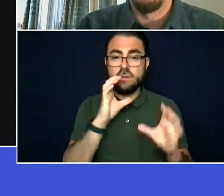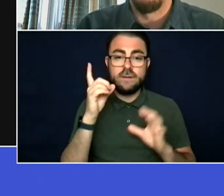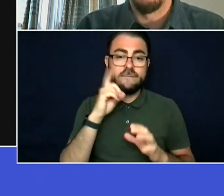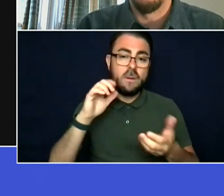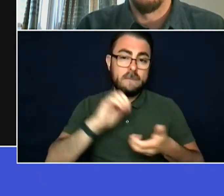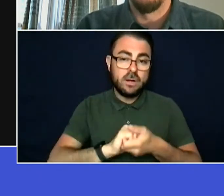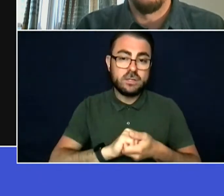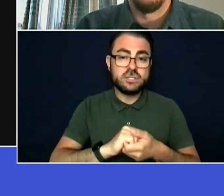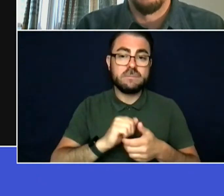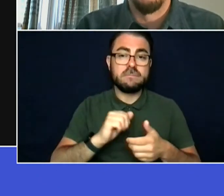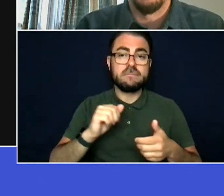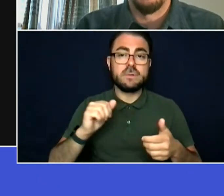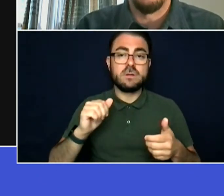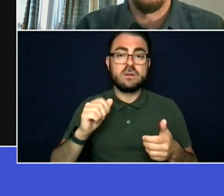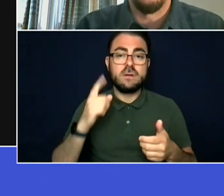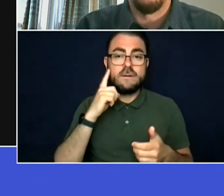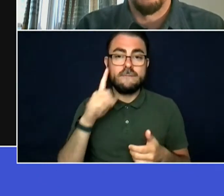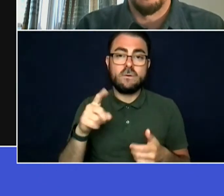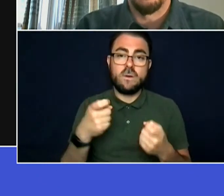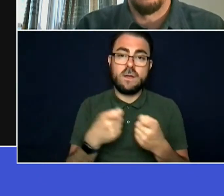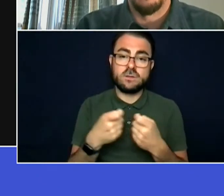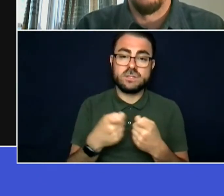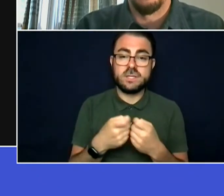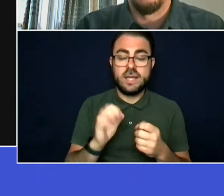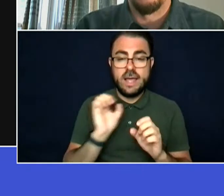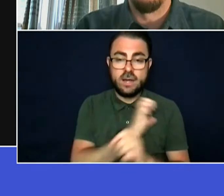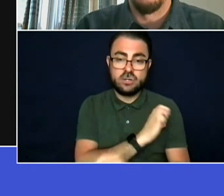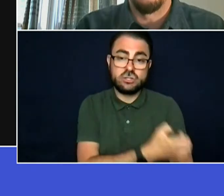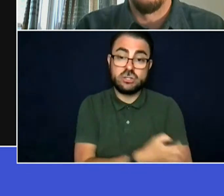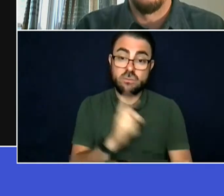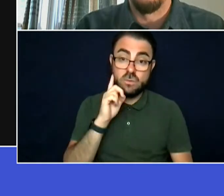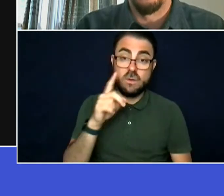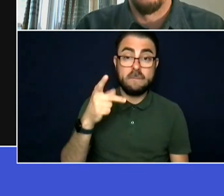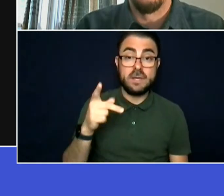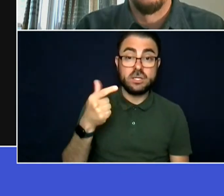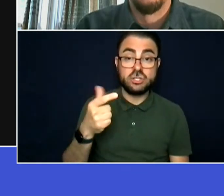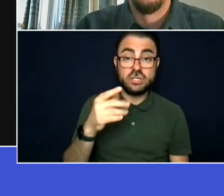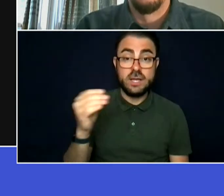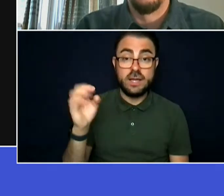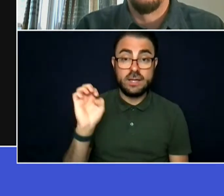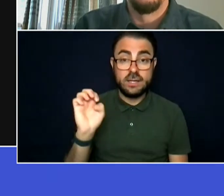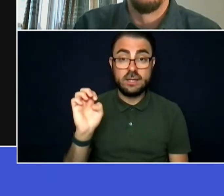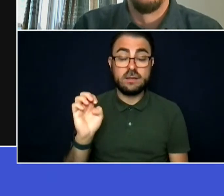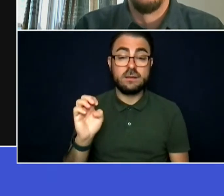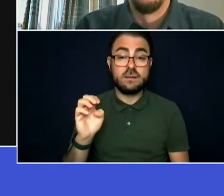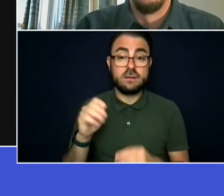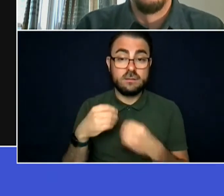be a possible partner? Are there other organizations that are working on helping lawn and garden businesses and workers?